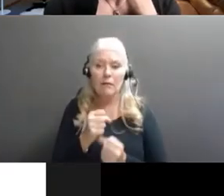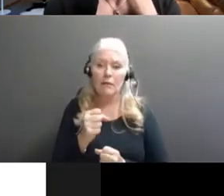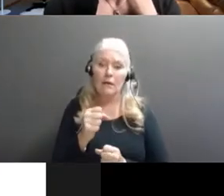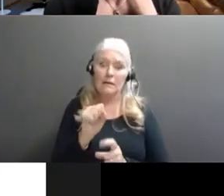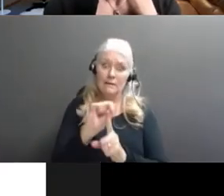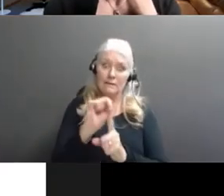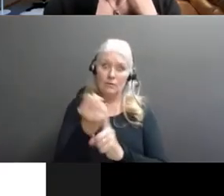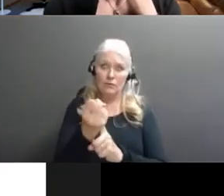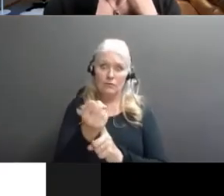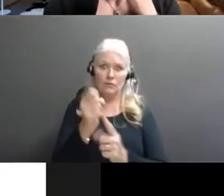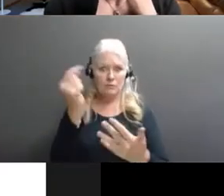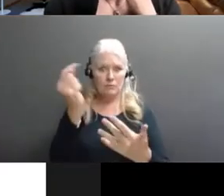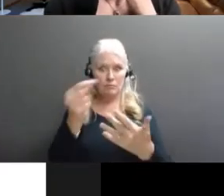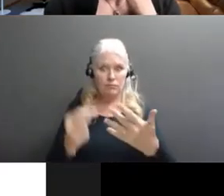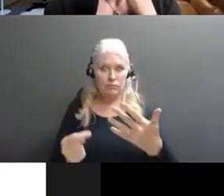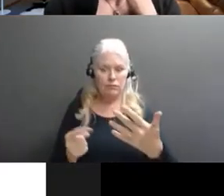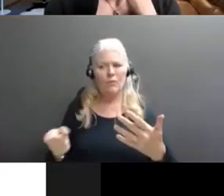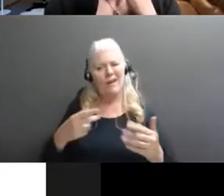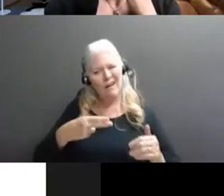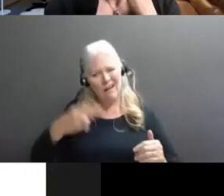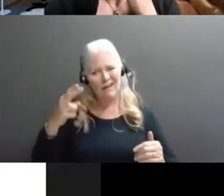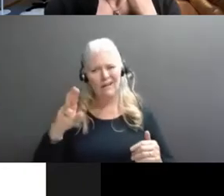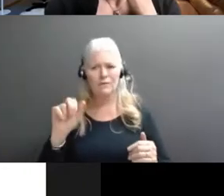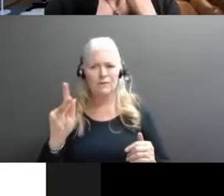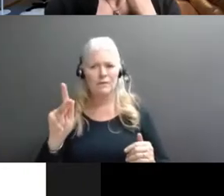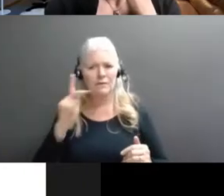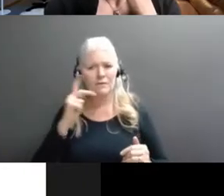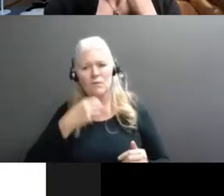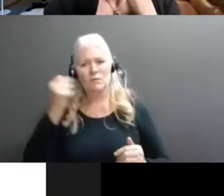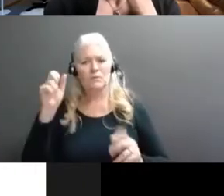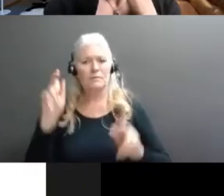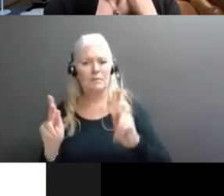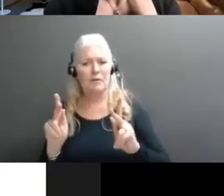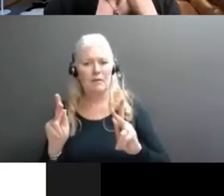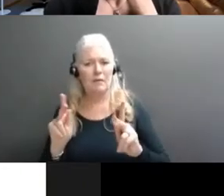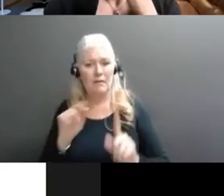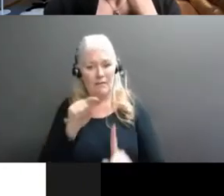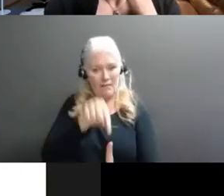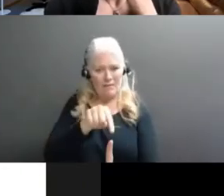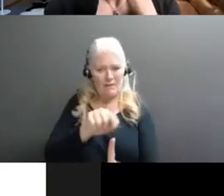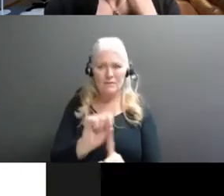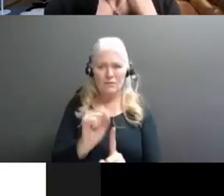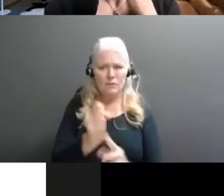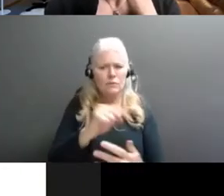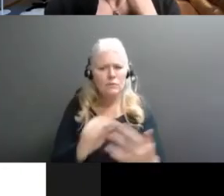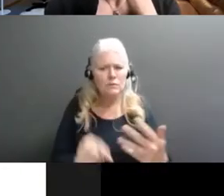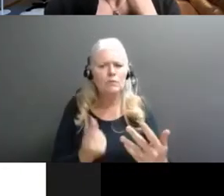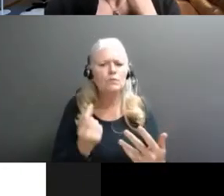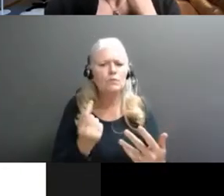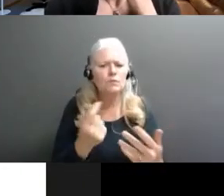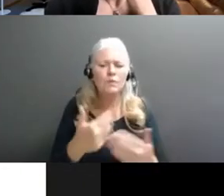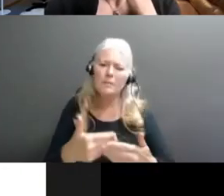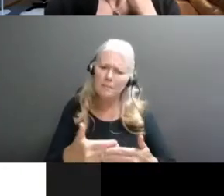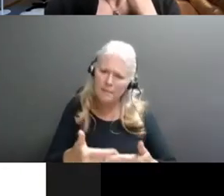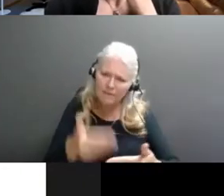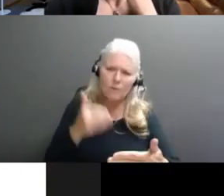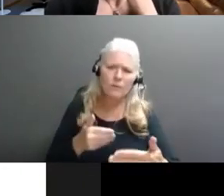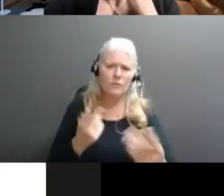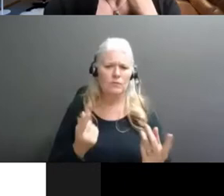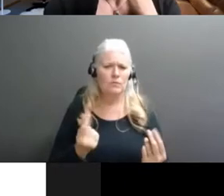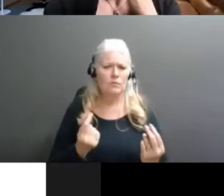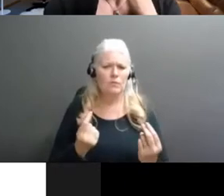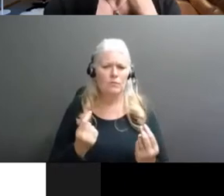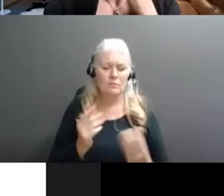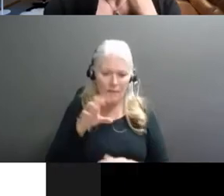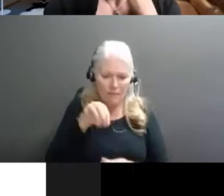to be responding when we have the opportunity to be engaged in elder mediation, to engage in restorative justice, and we learn